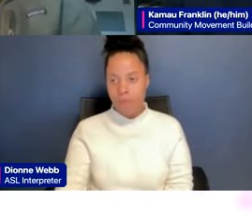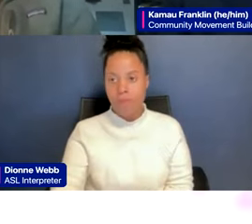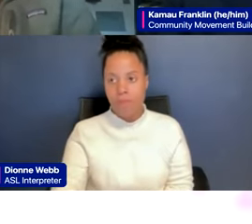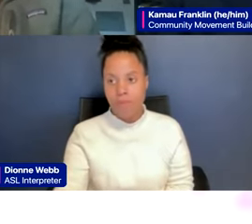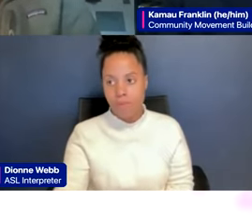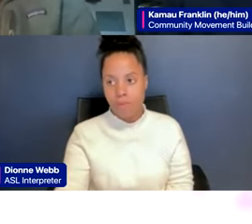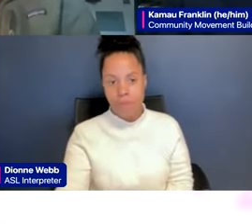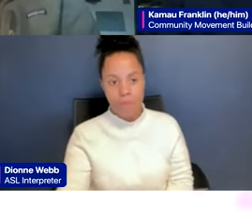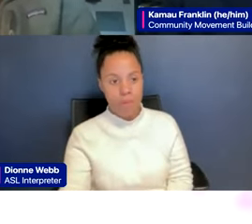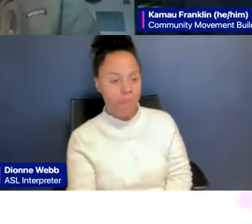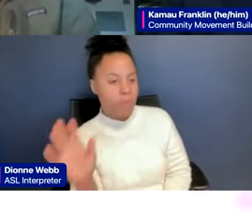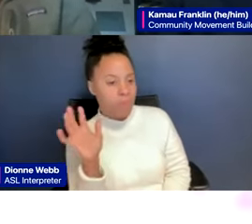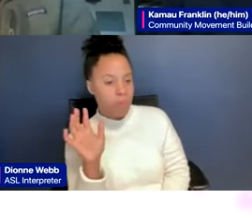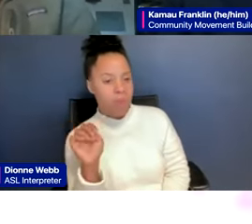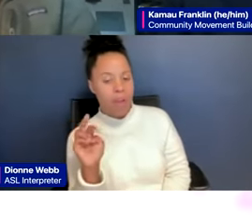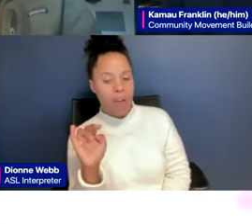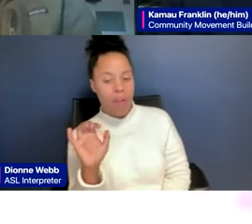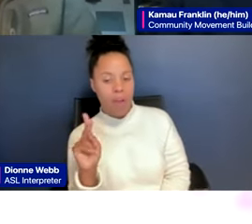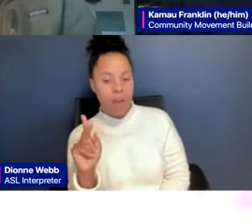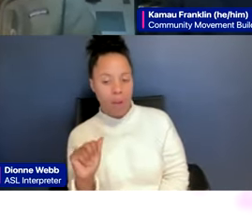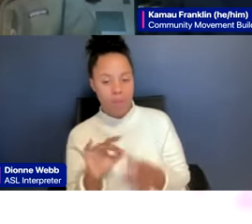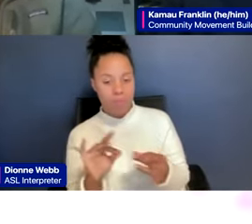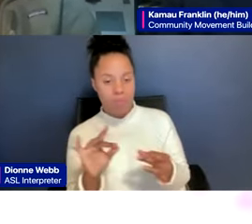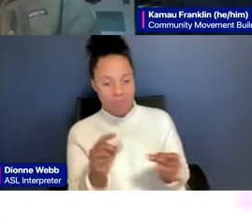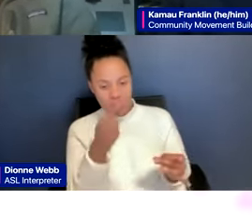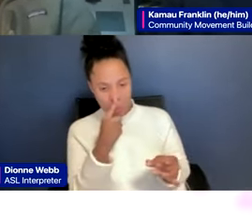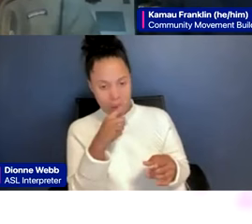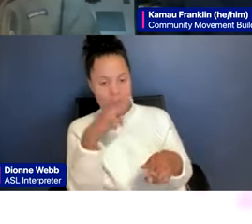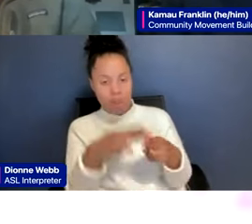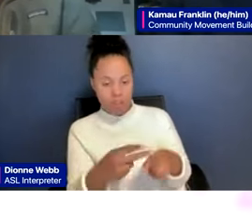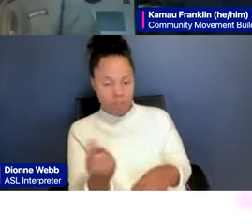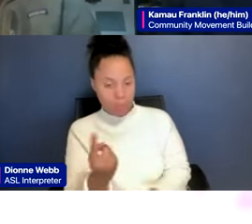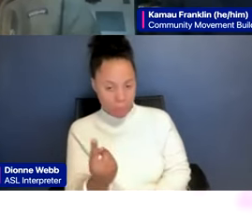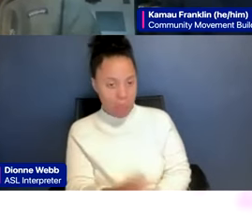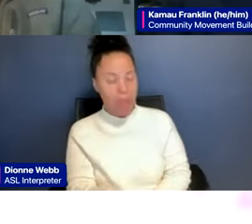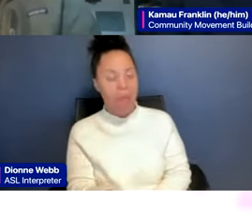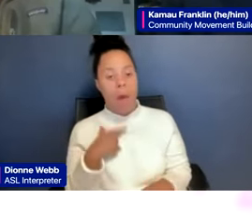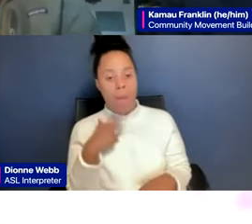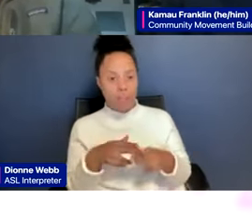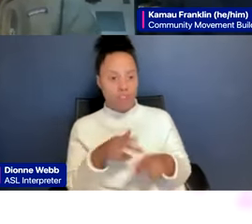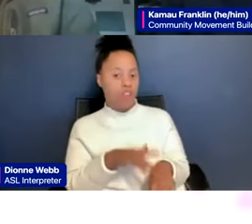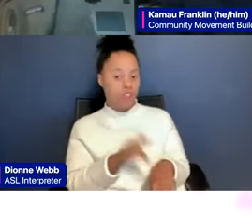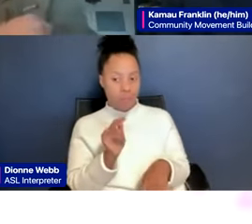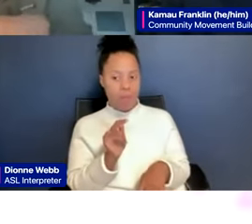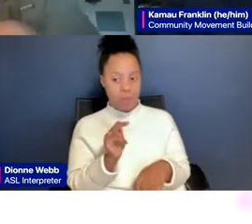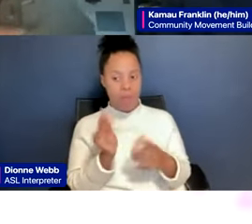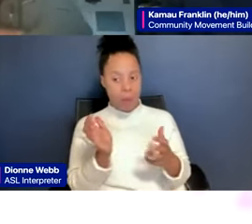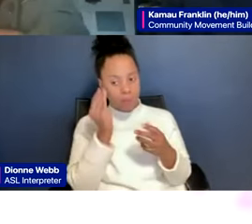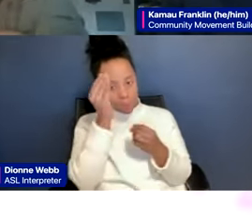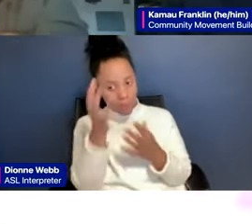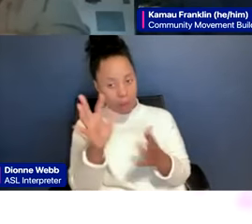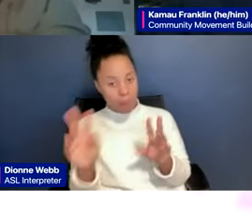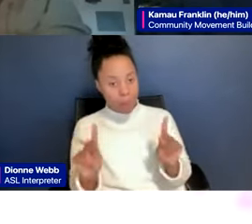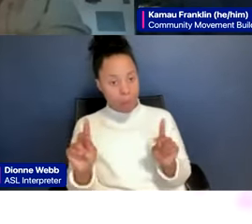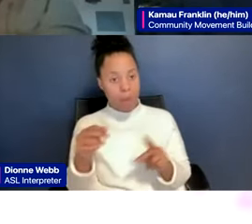May I mention something, Kaz? I didn't mention it earlier. I just wanted to tell people that Huey Newton's